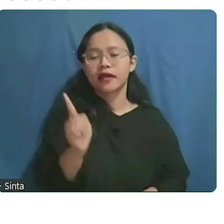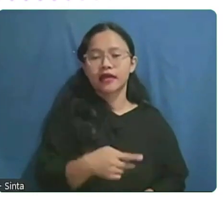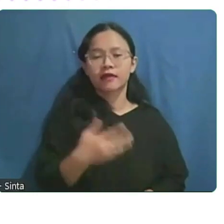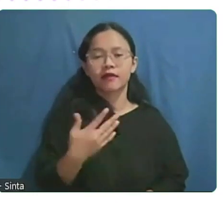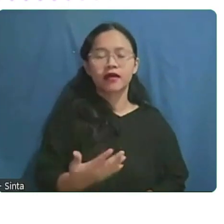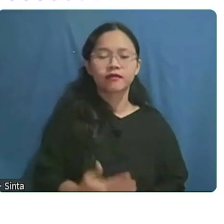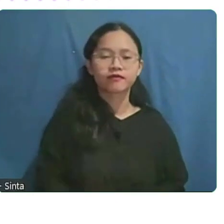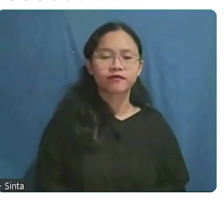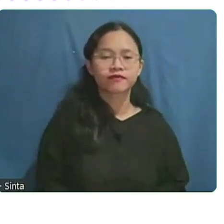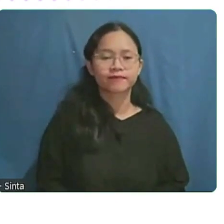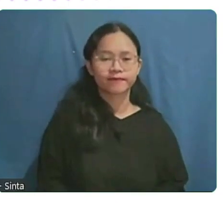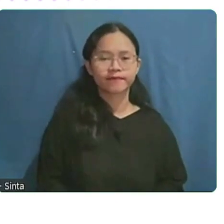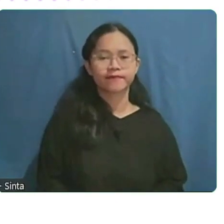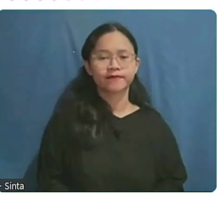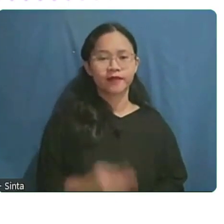our sponsors.